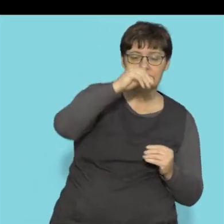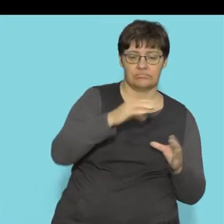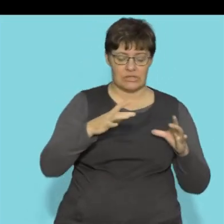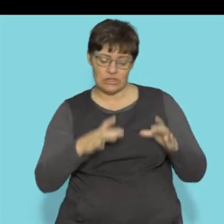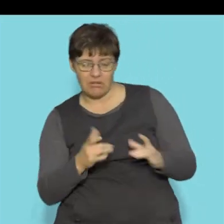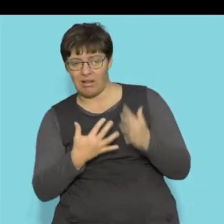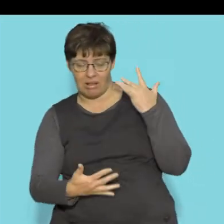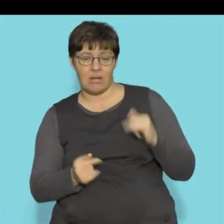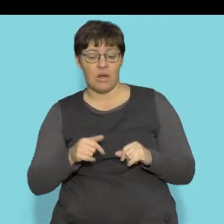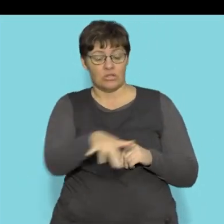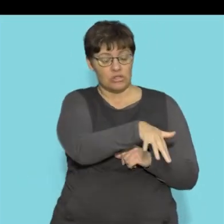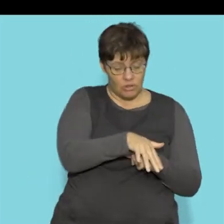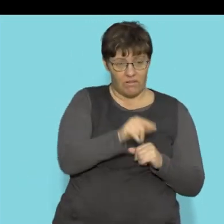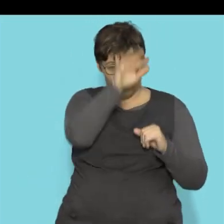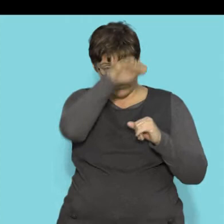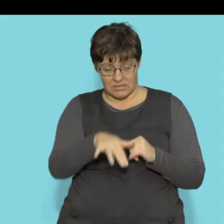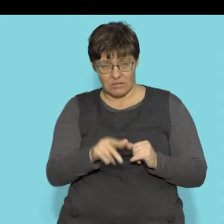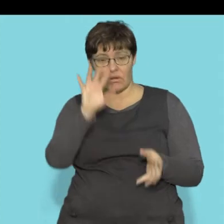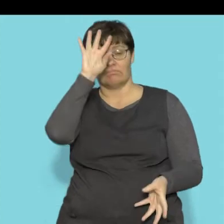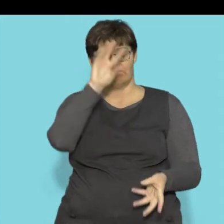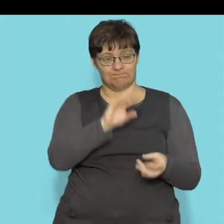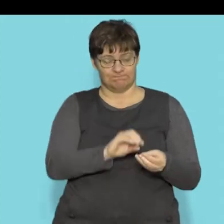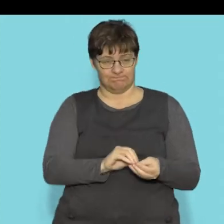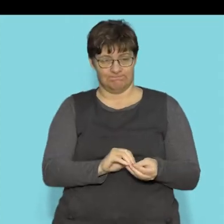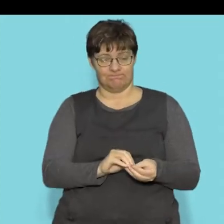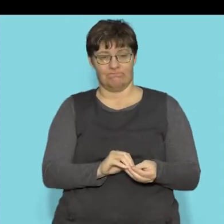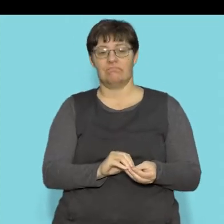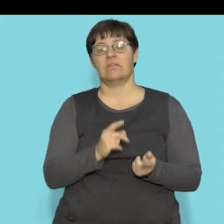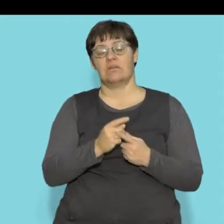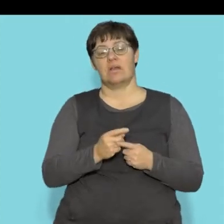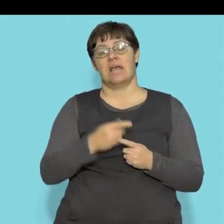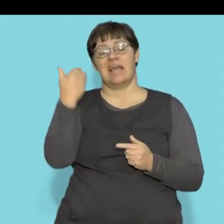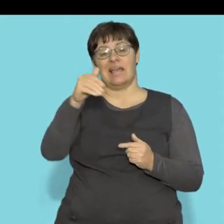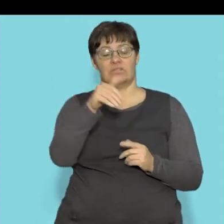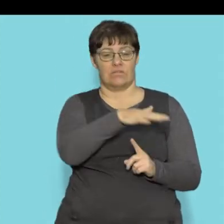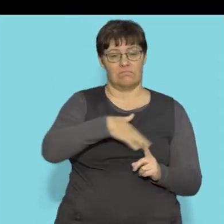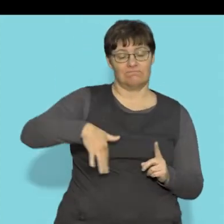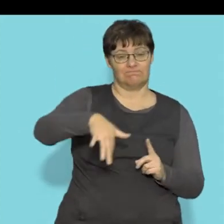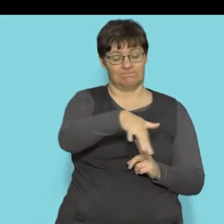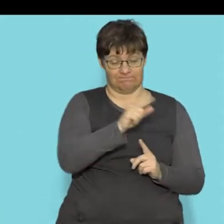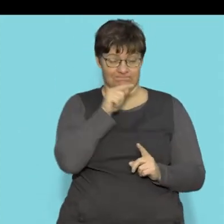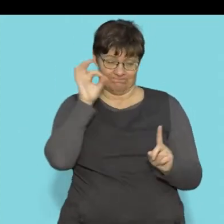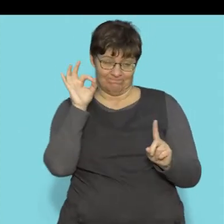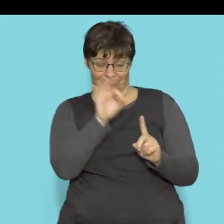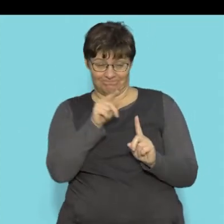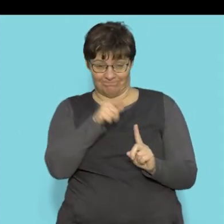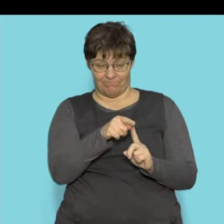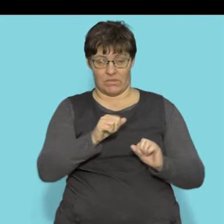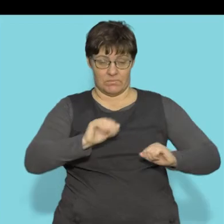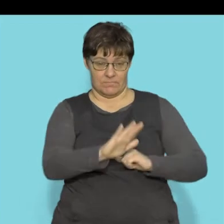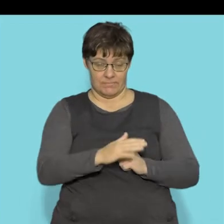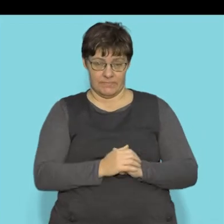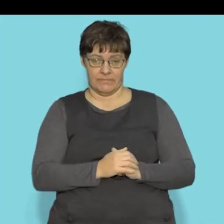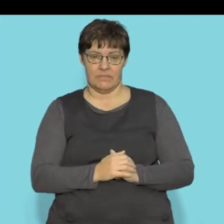surface area has got to do with the total area of the exterior of the particular shape. And